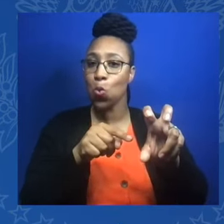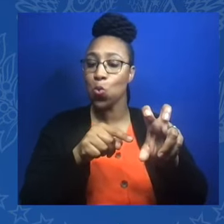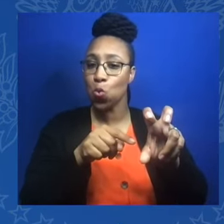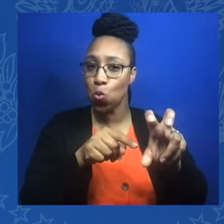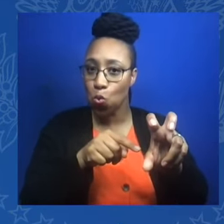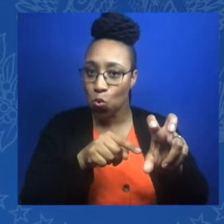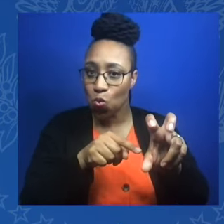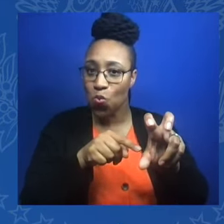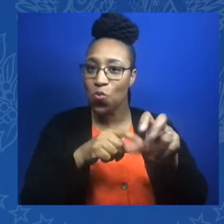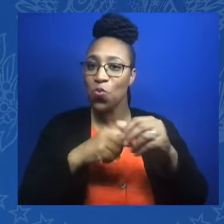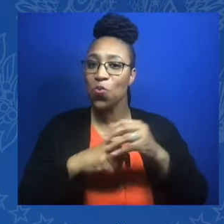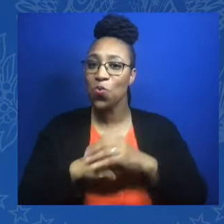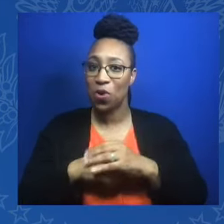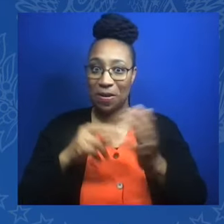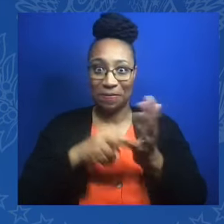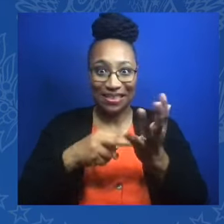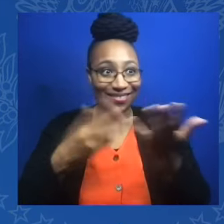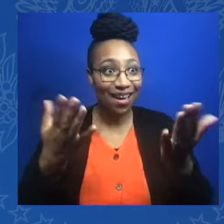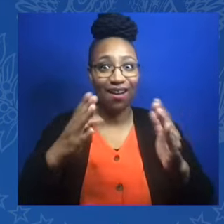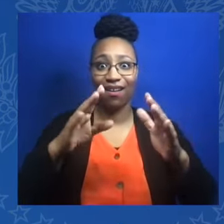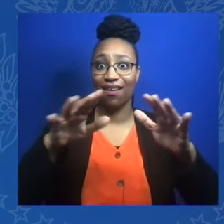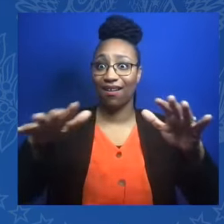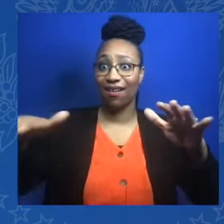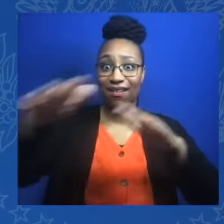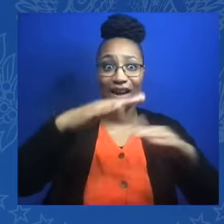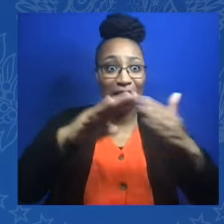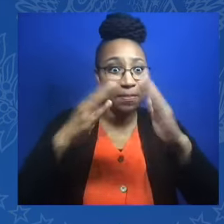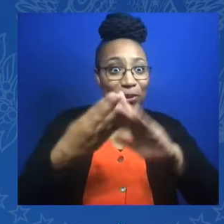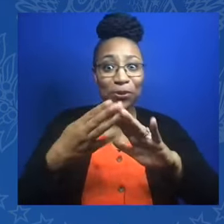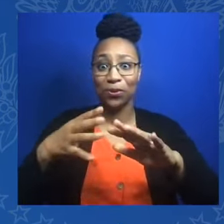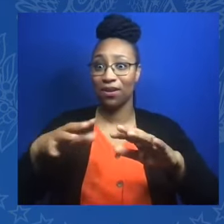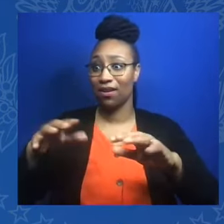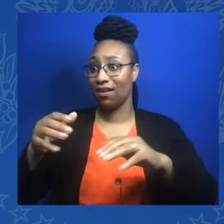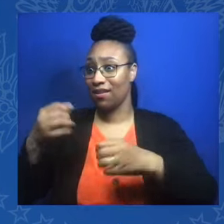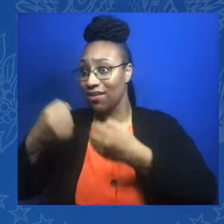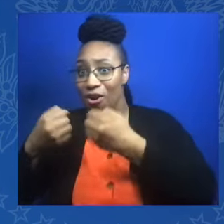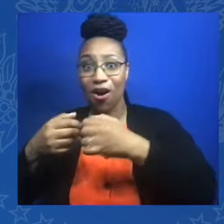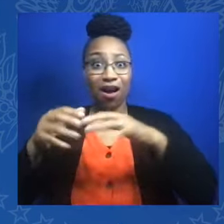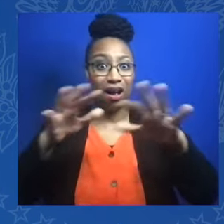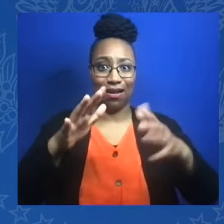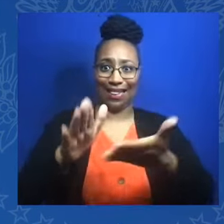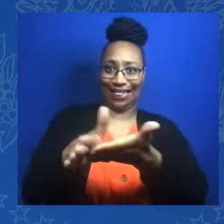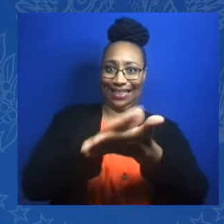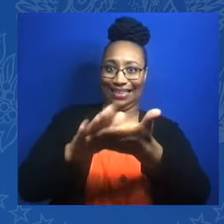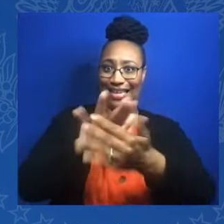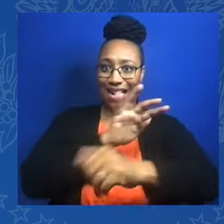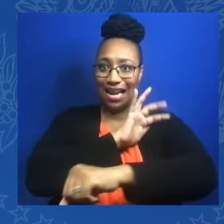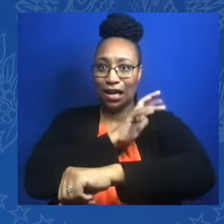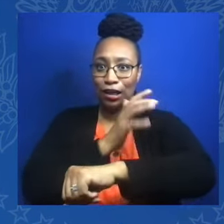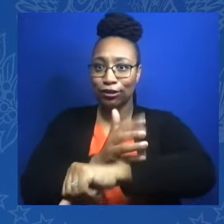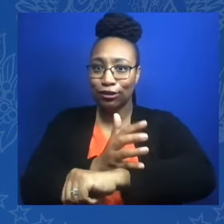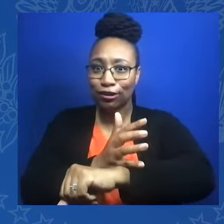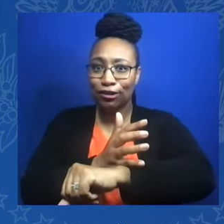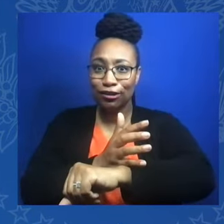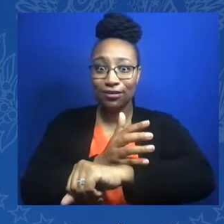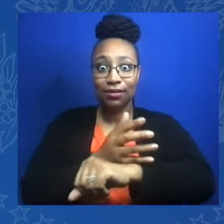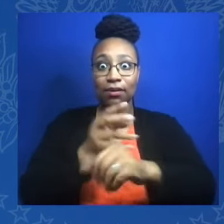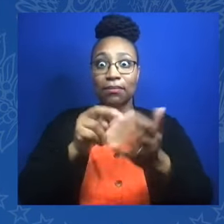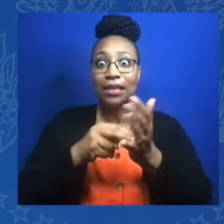over the world. And explicitly includes tax credits for electric vehicles assembled in